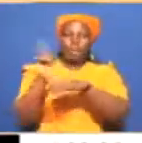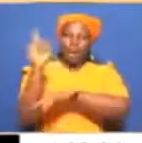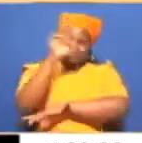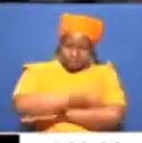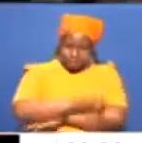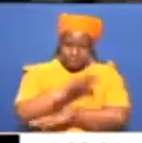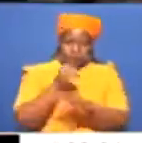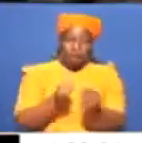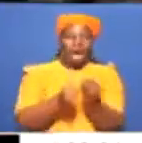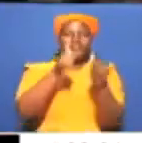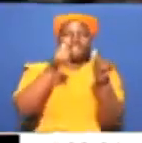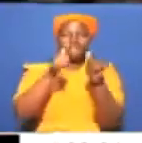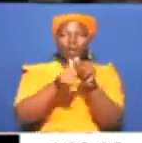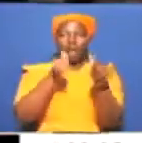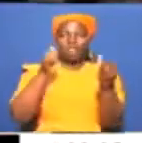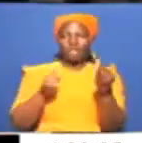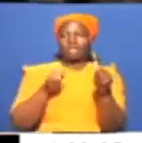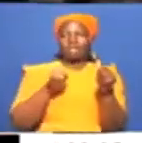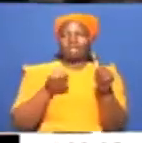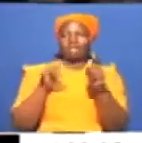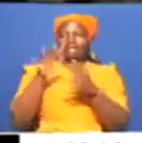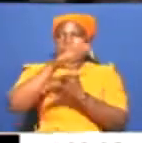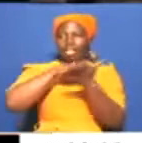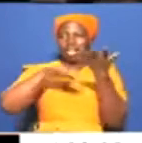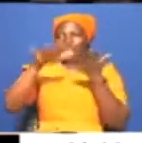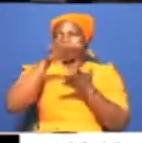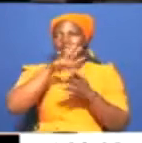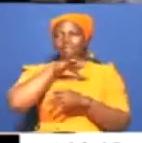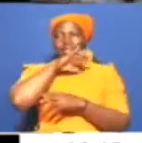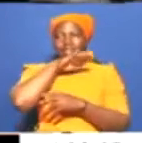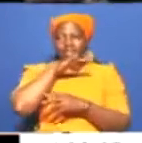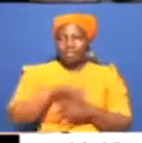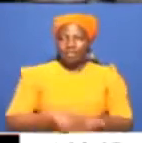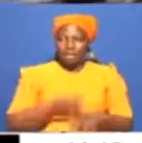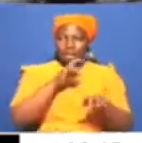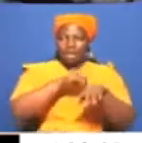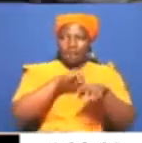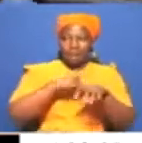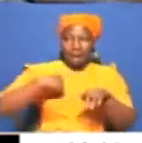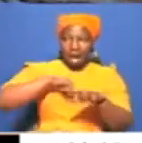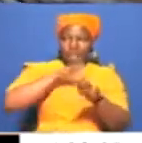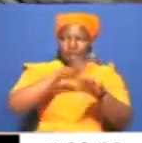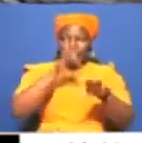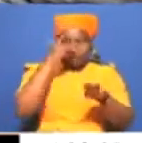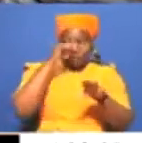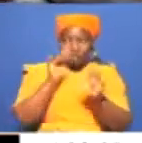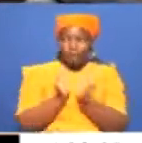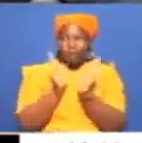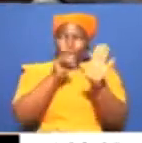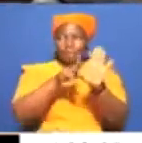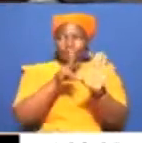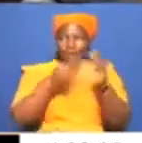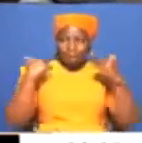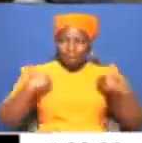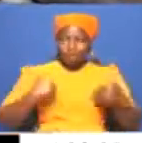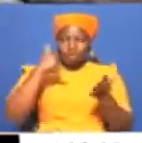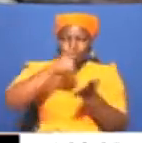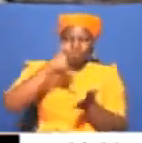of dust. Kati tuliitwa public participation na nilikuwa mmoja wa wale watu walikuwa public participation na tukaongea